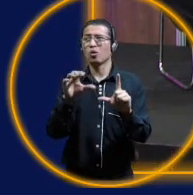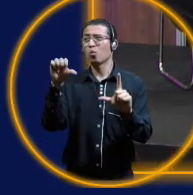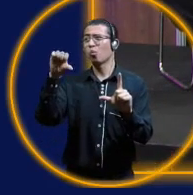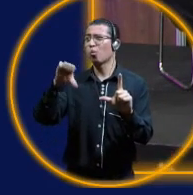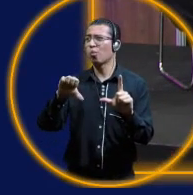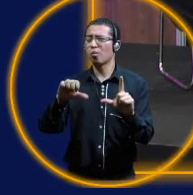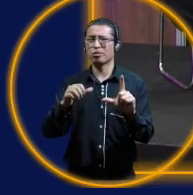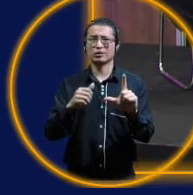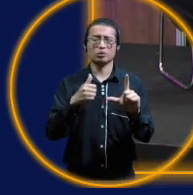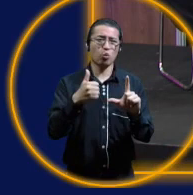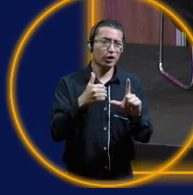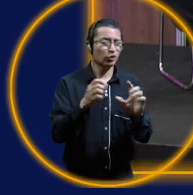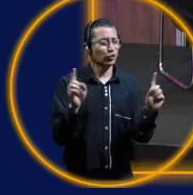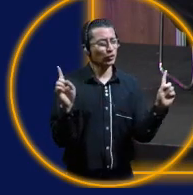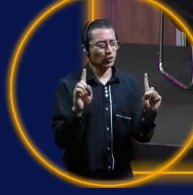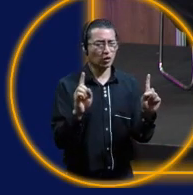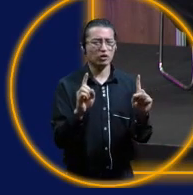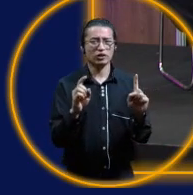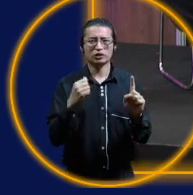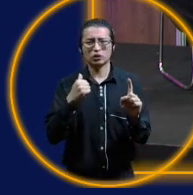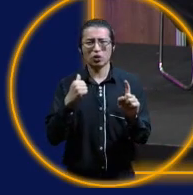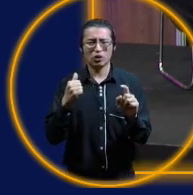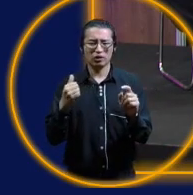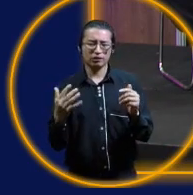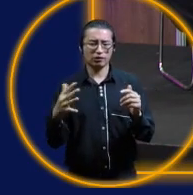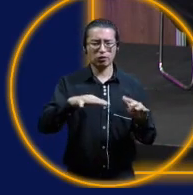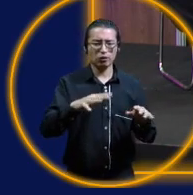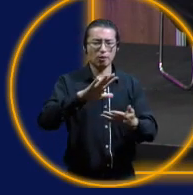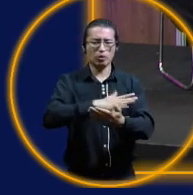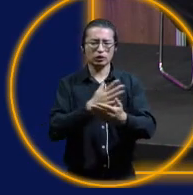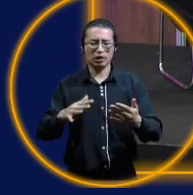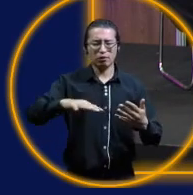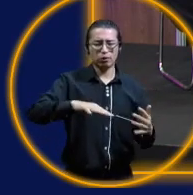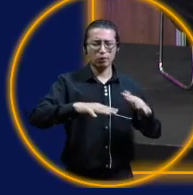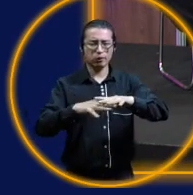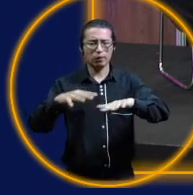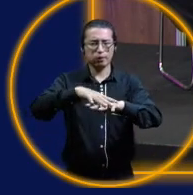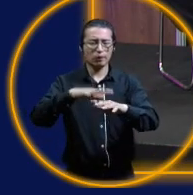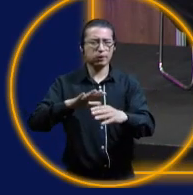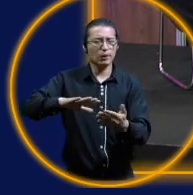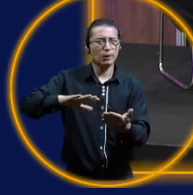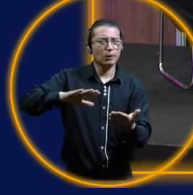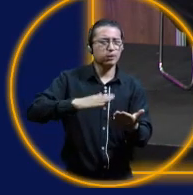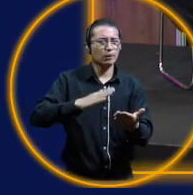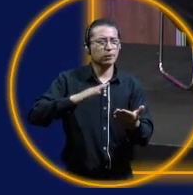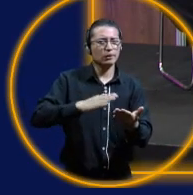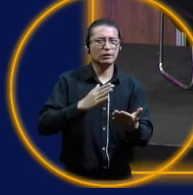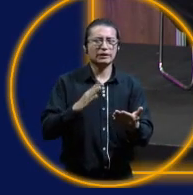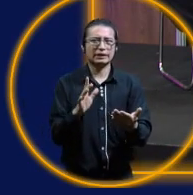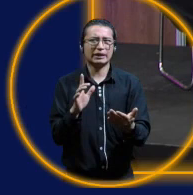good at mixing. There's always these like limits we placed on ourselves. This